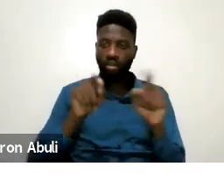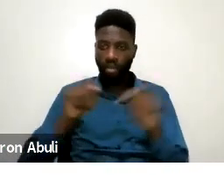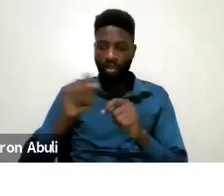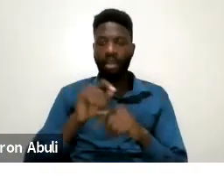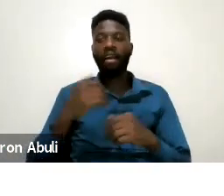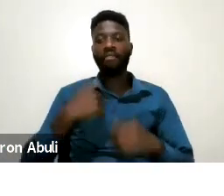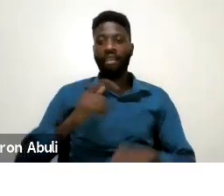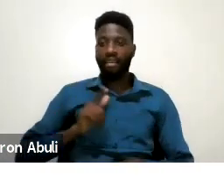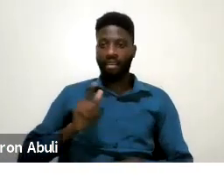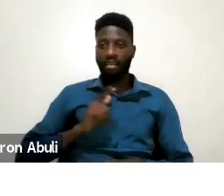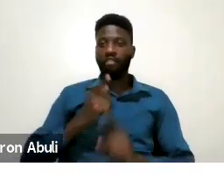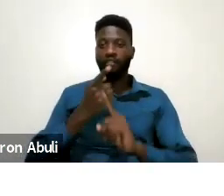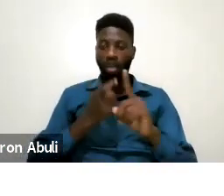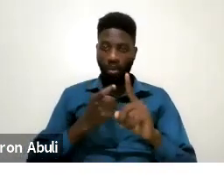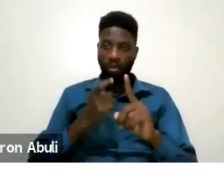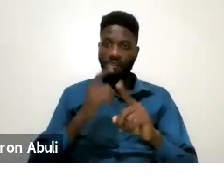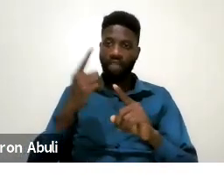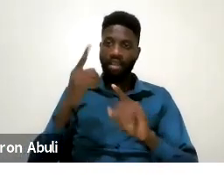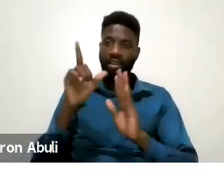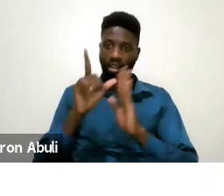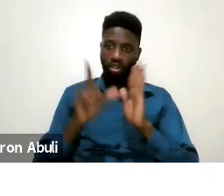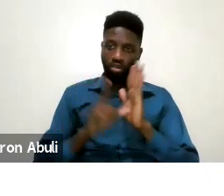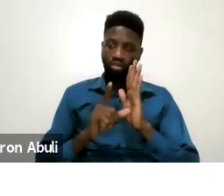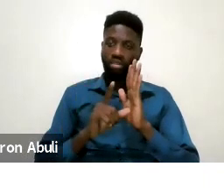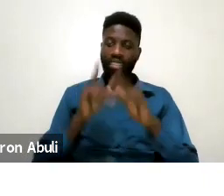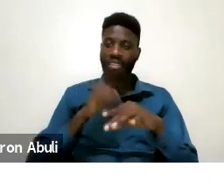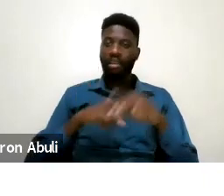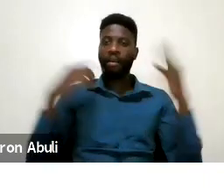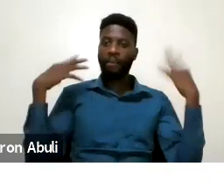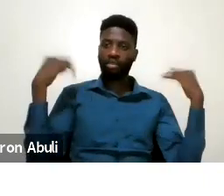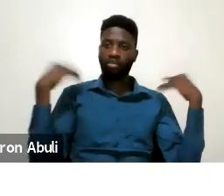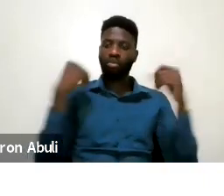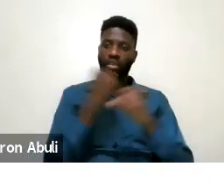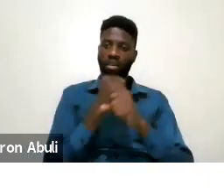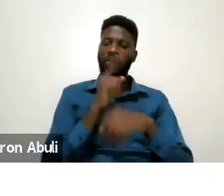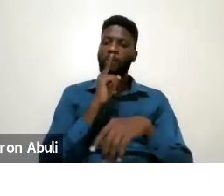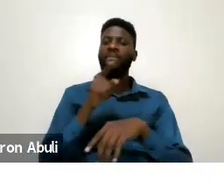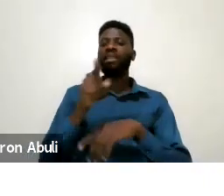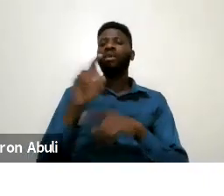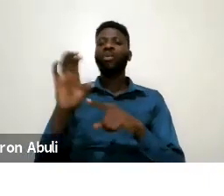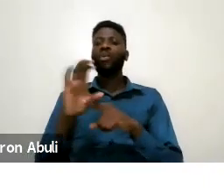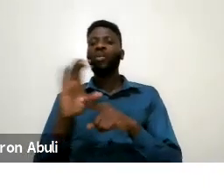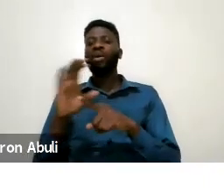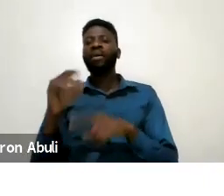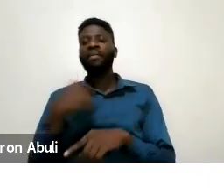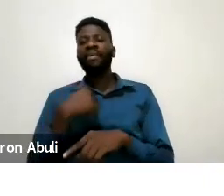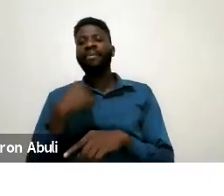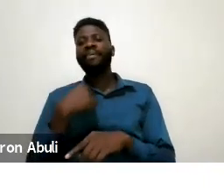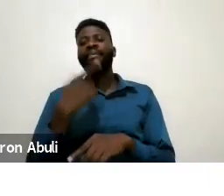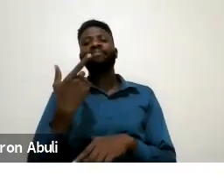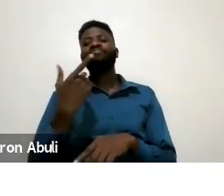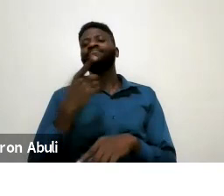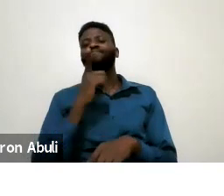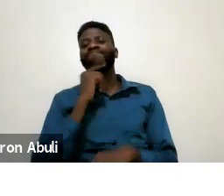of practicals, they started saying like, okay, me with this course, it's a men-based course. I cannot do